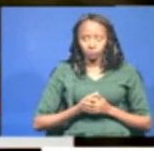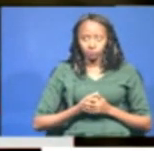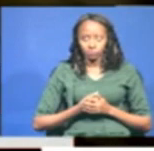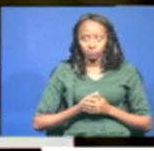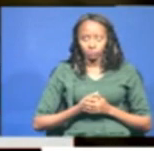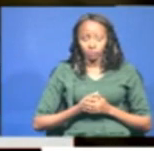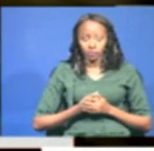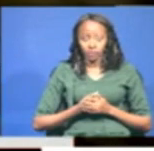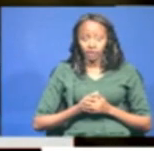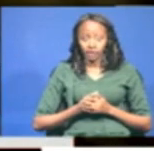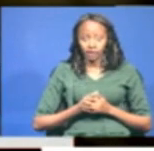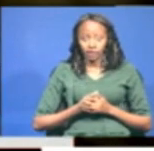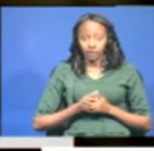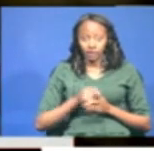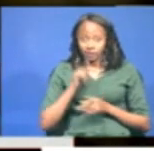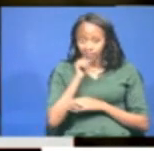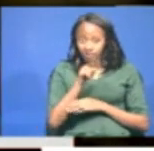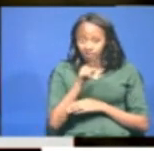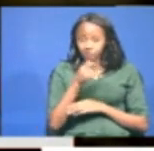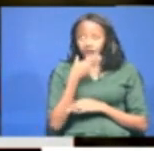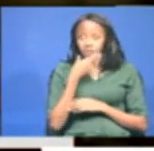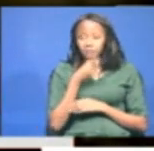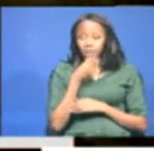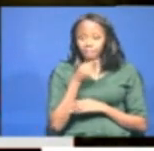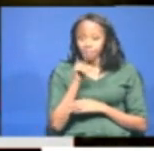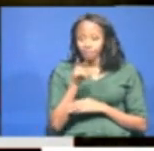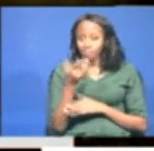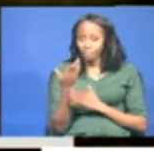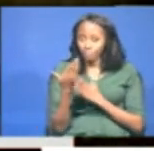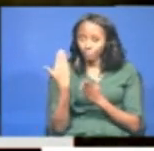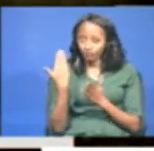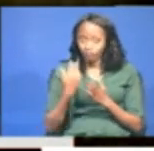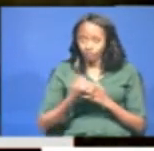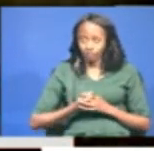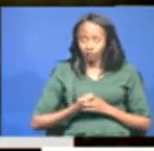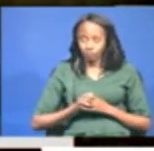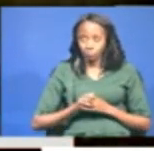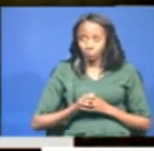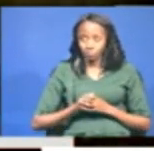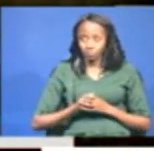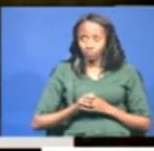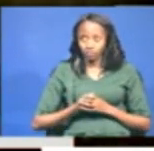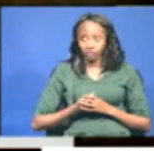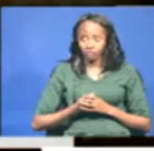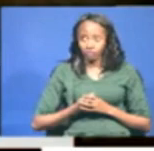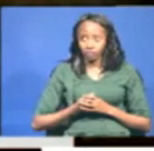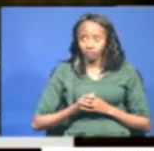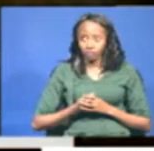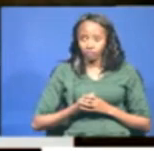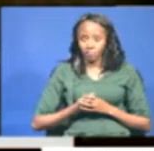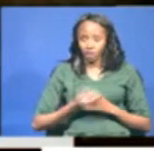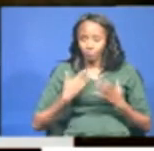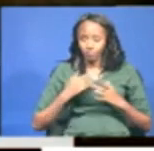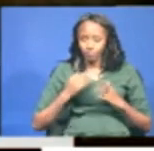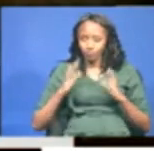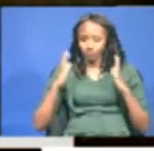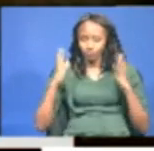ha. Niyo mwedaga. Ino. Niyo murathurire.